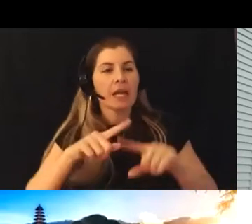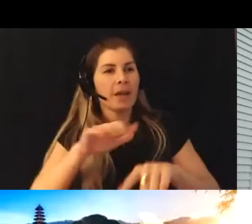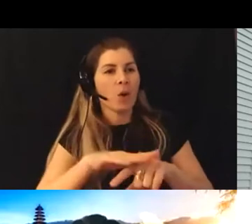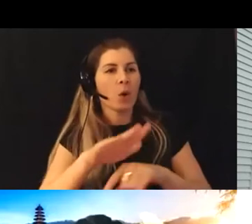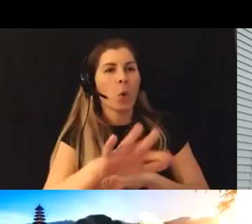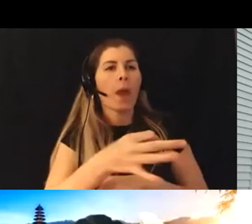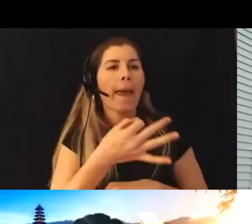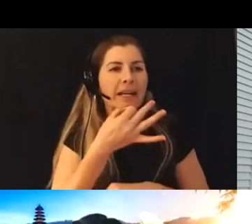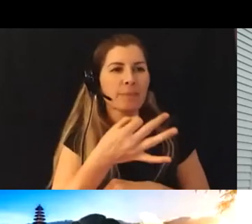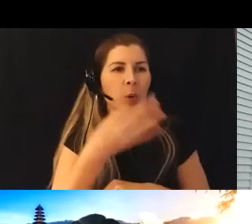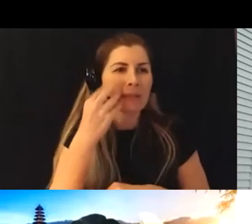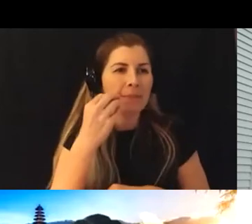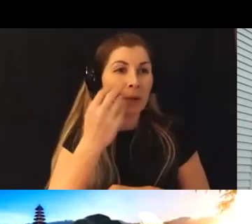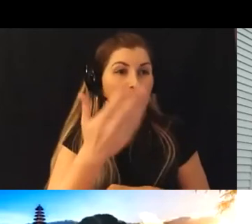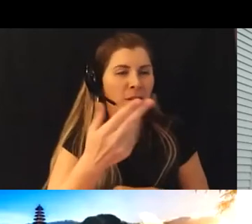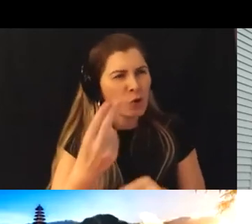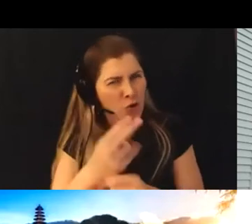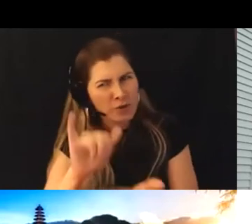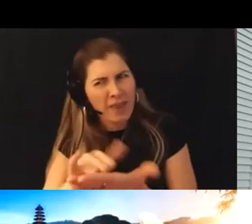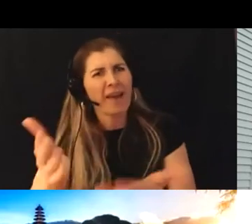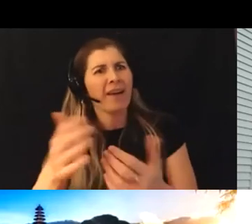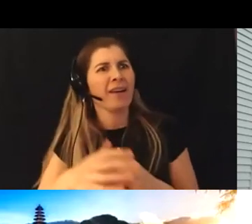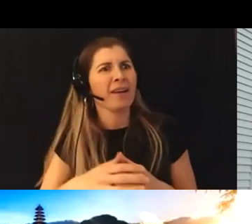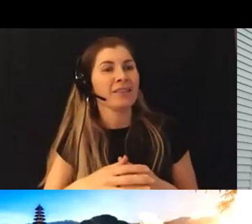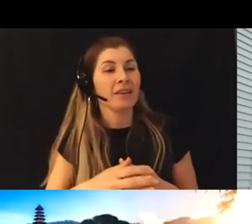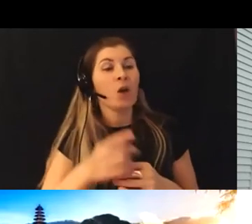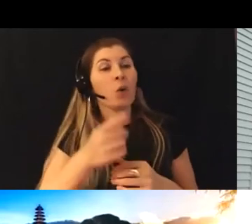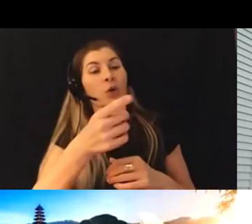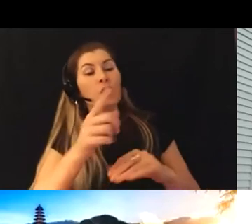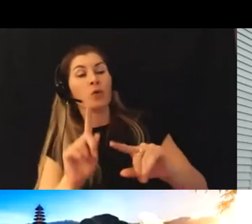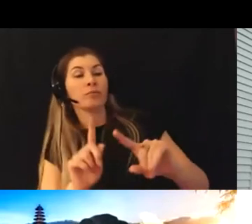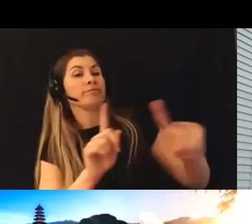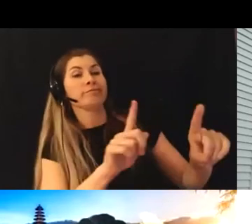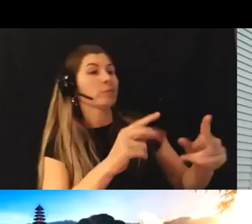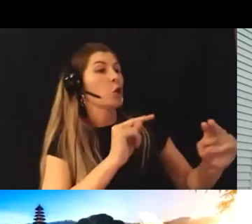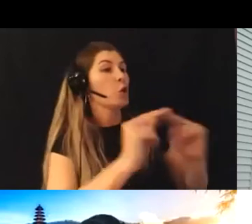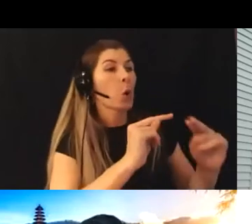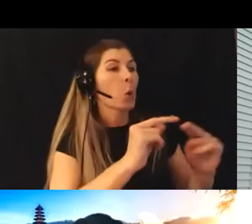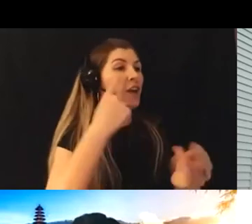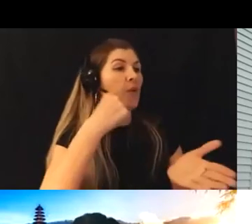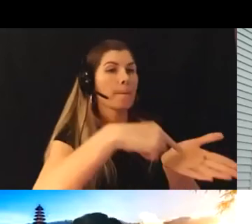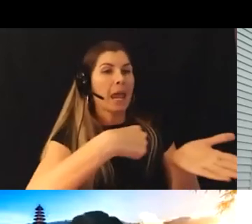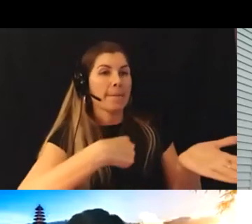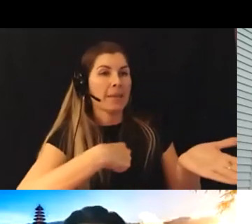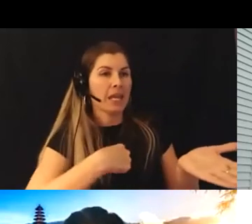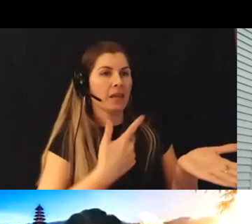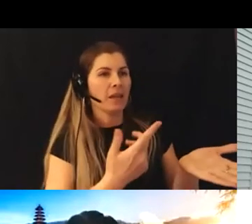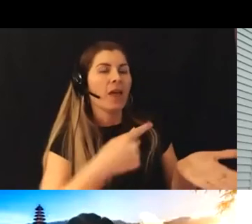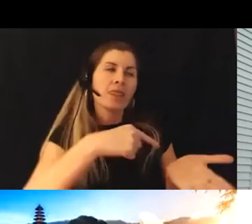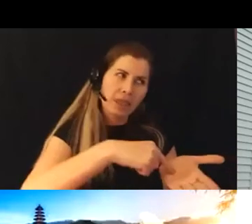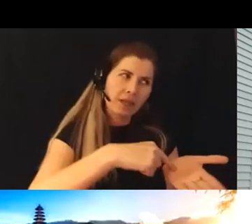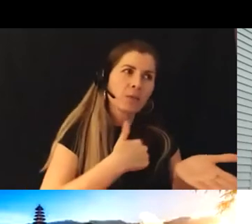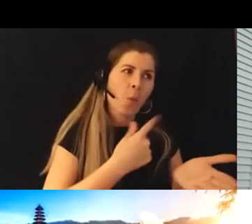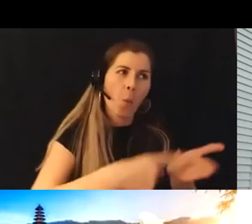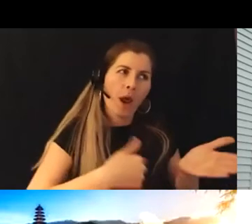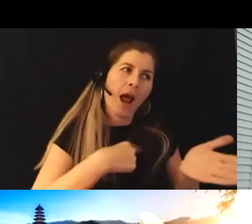artist. Utilize that so that when you go into a place and you're negotiating for yourself, you could say, this is what I should be earning. And